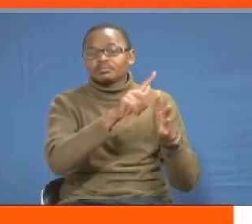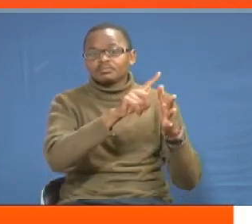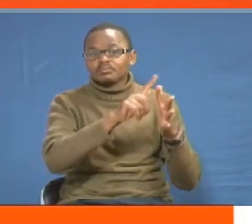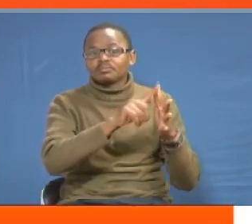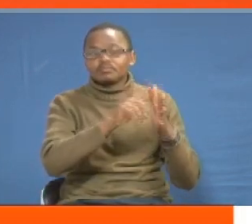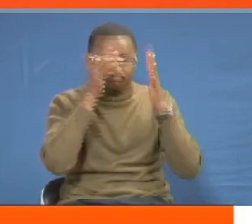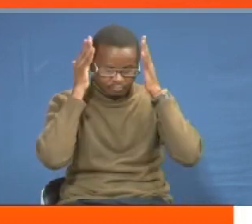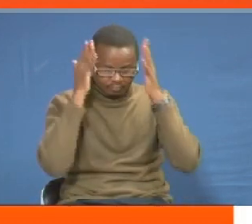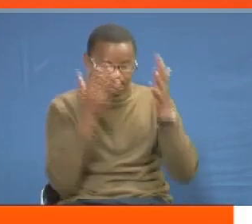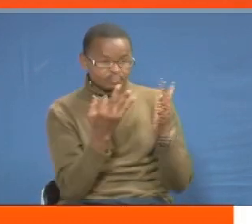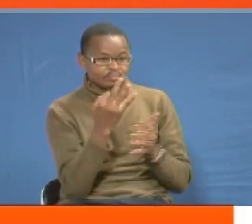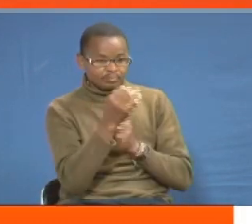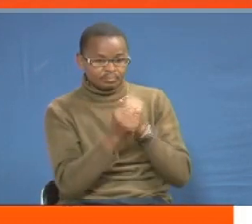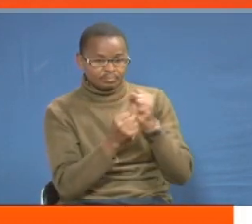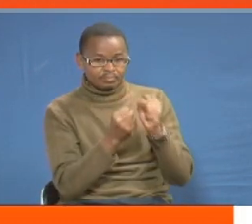hence